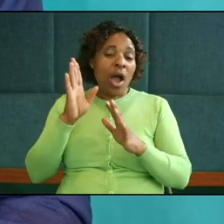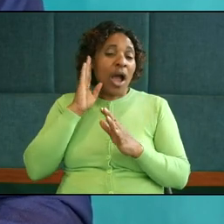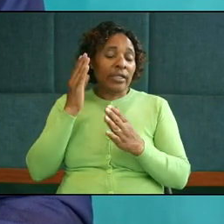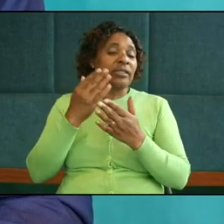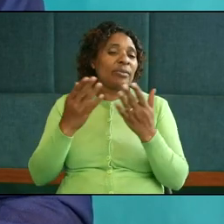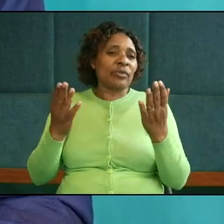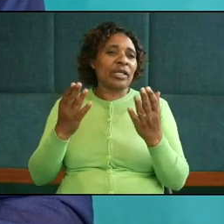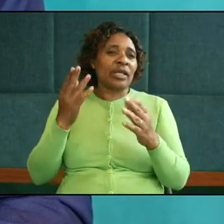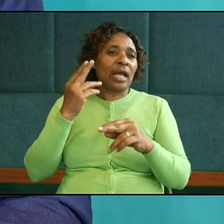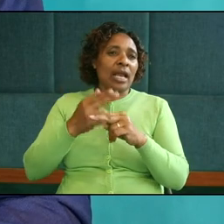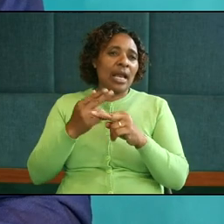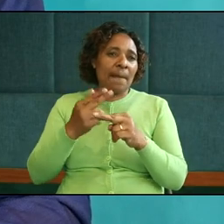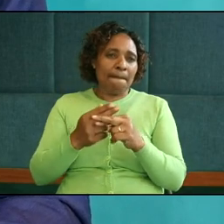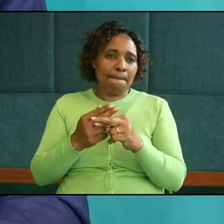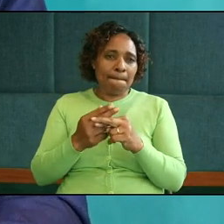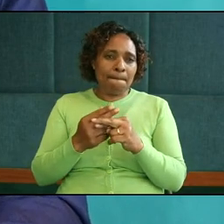called